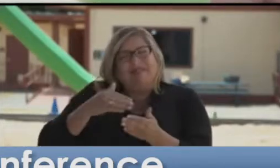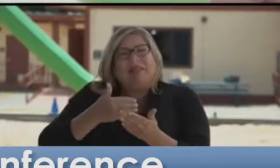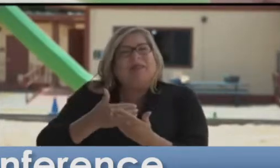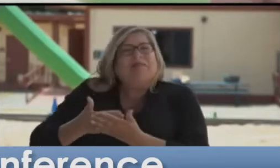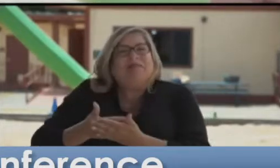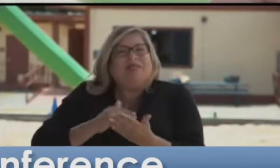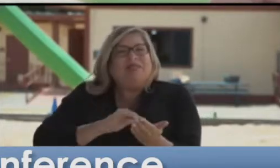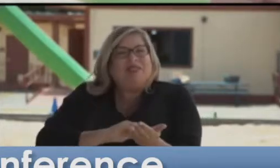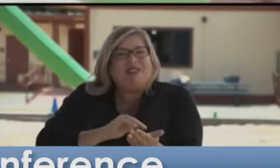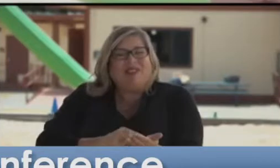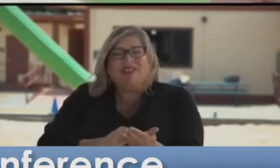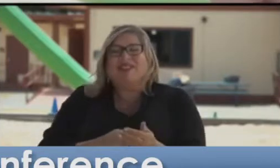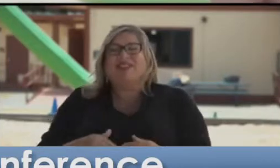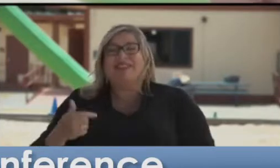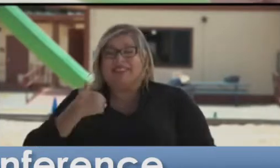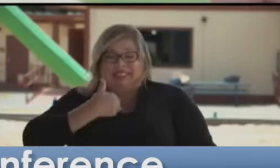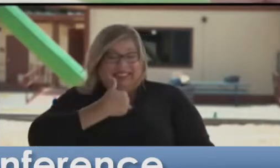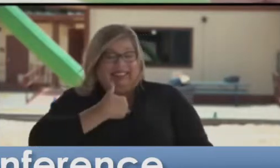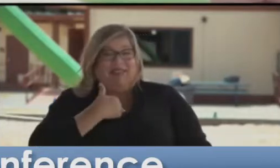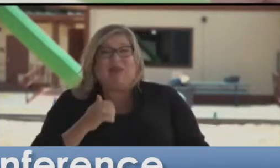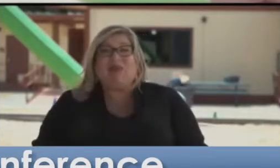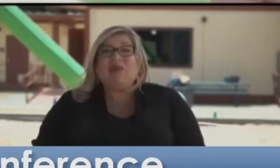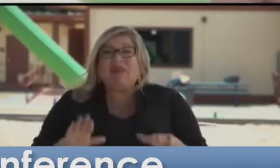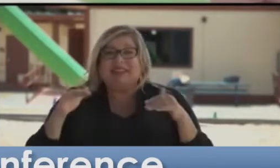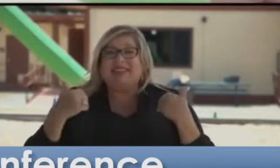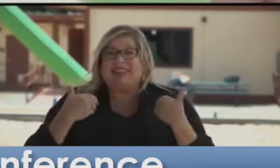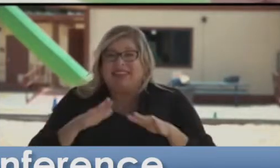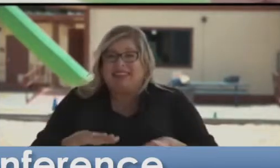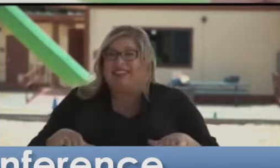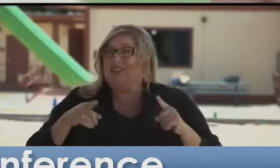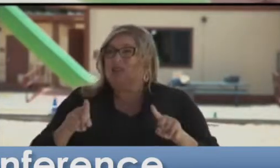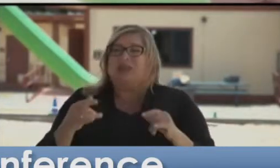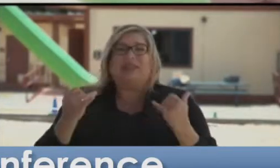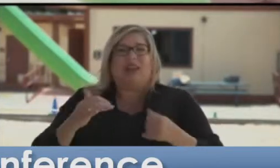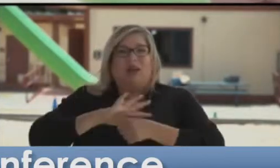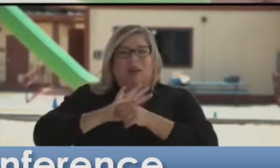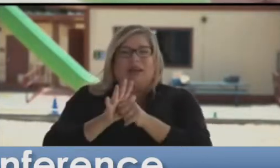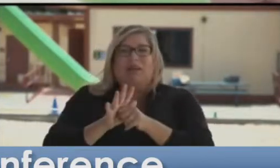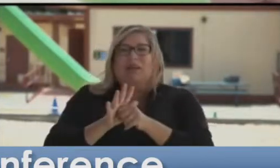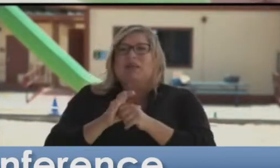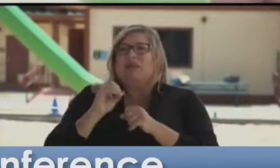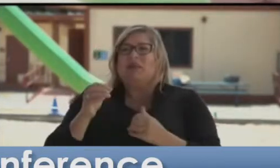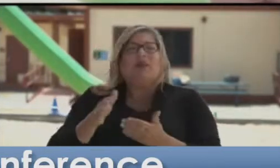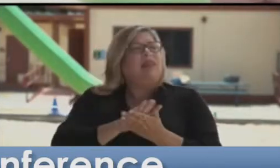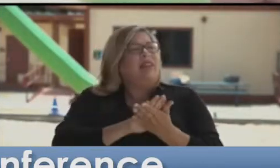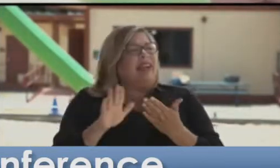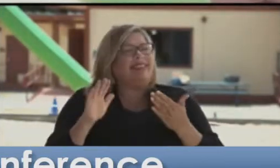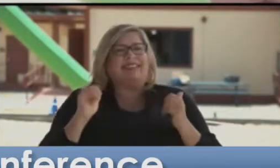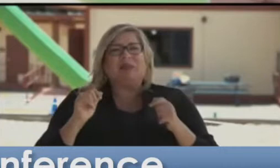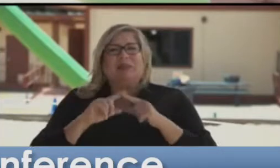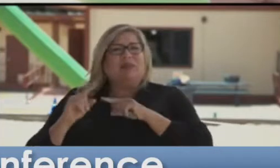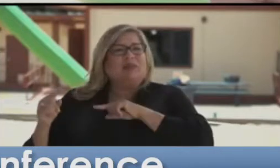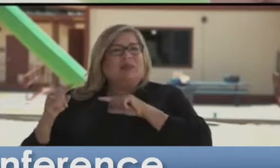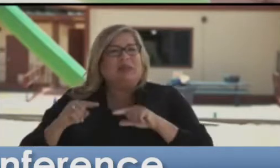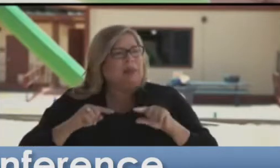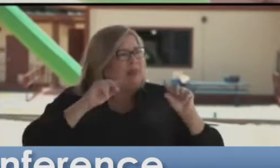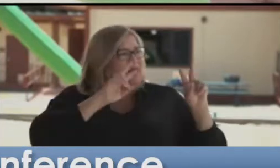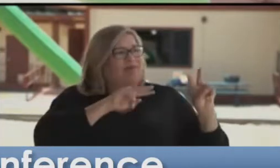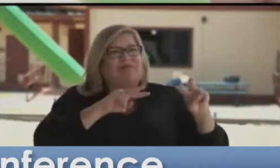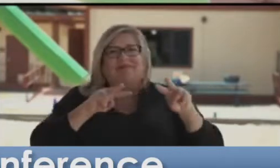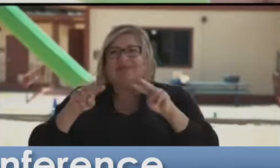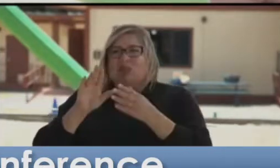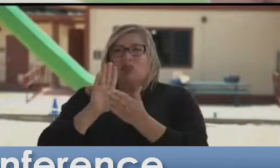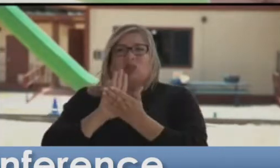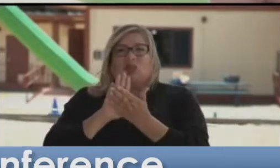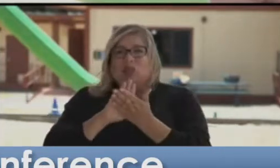who is raising young kids during this pandemic. It is certainly quite a moment to be able to visit a school that's